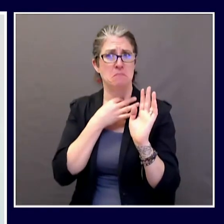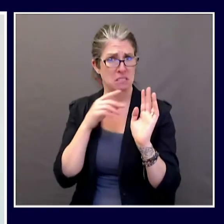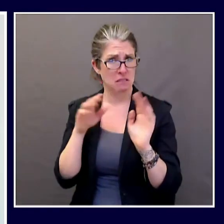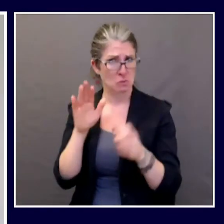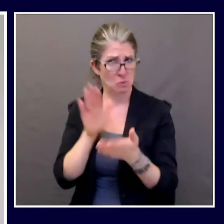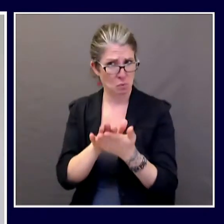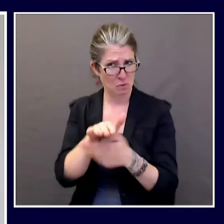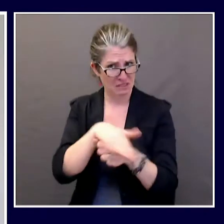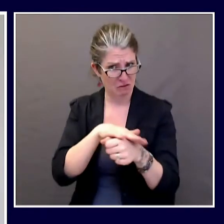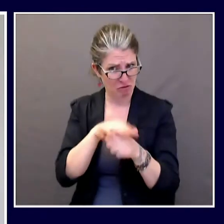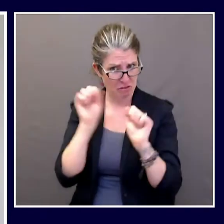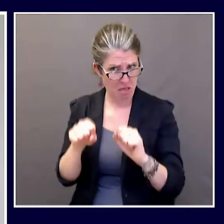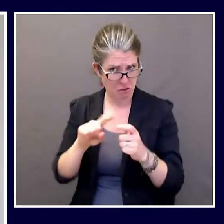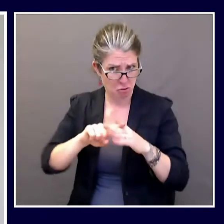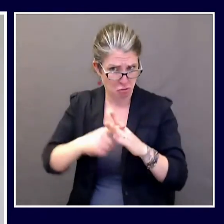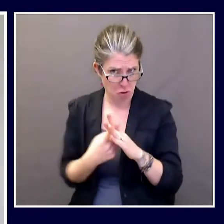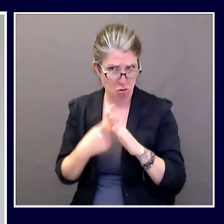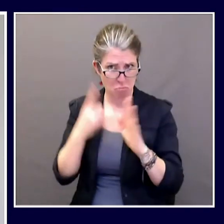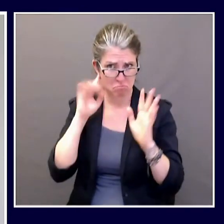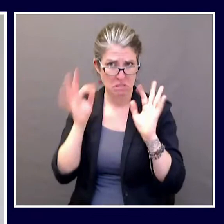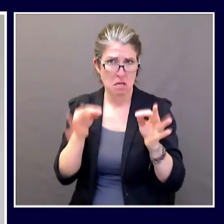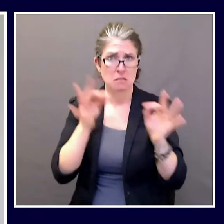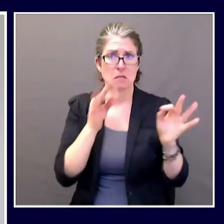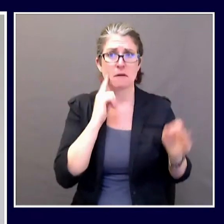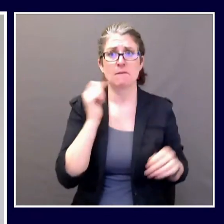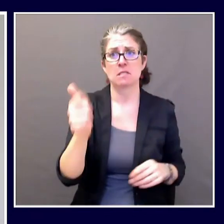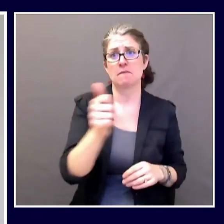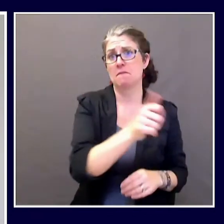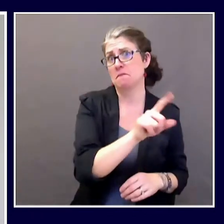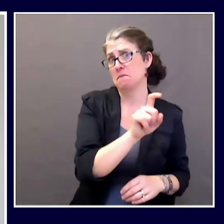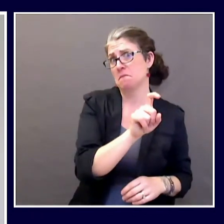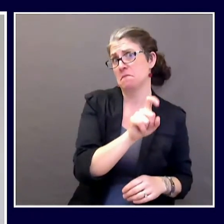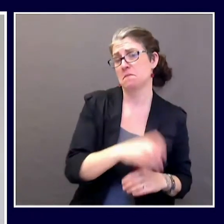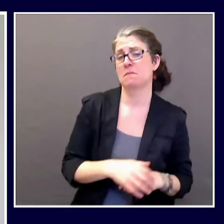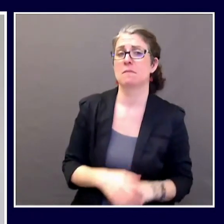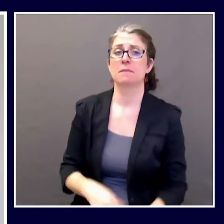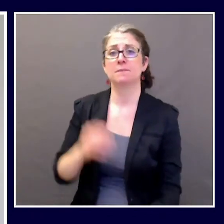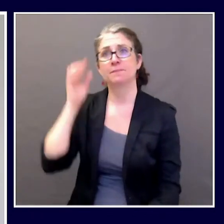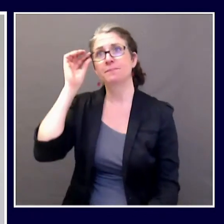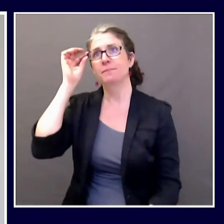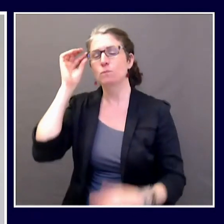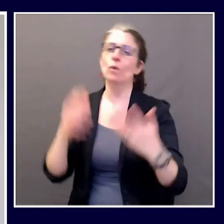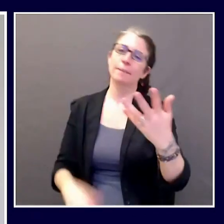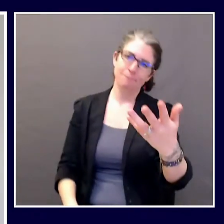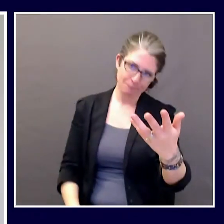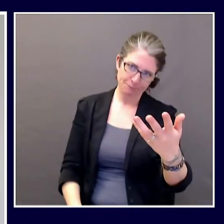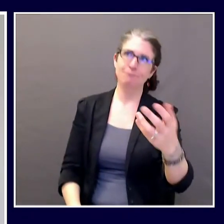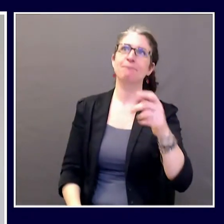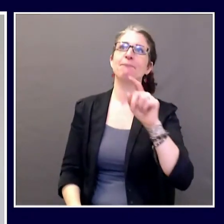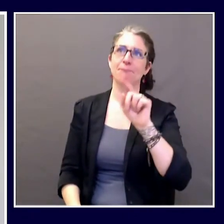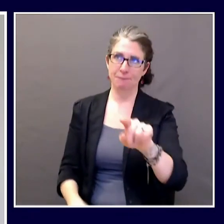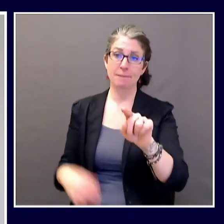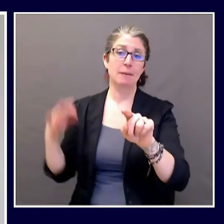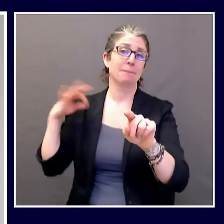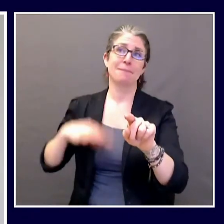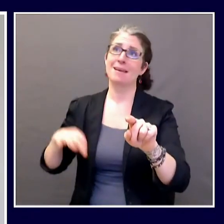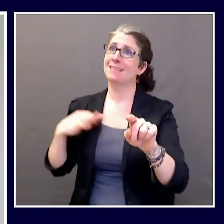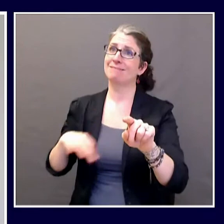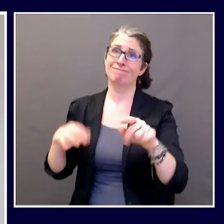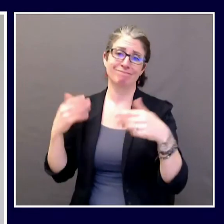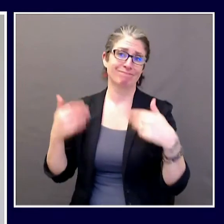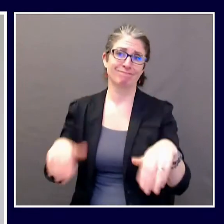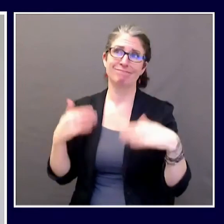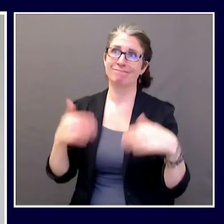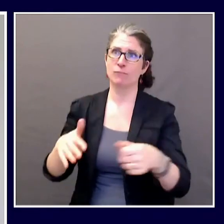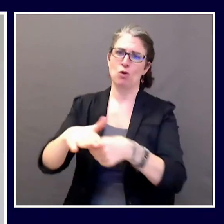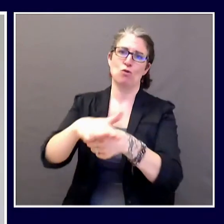I'll start, which is, there's always there is that element of local control, which we honor. But, with